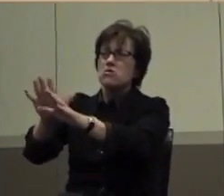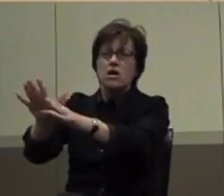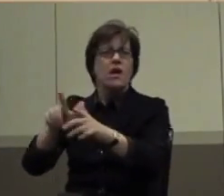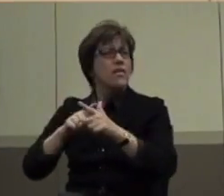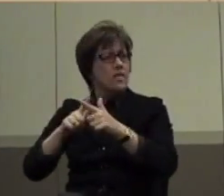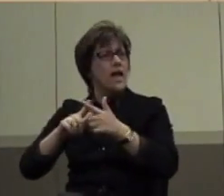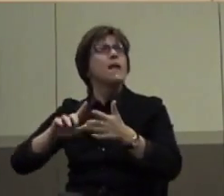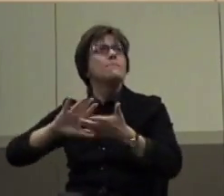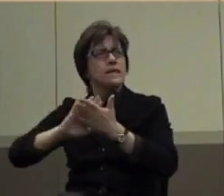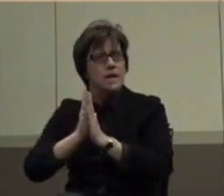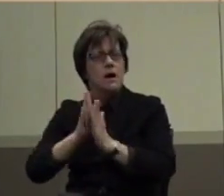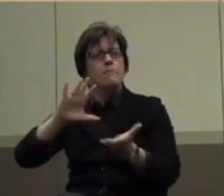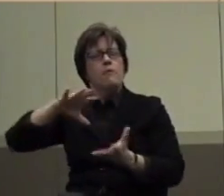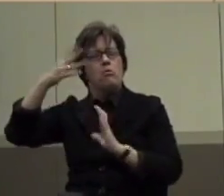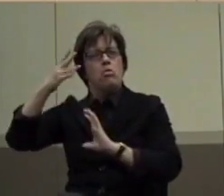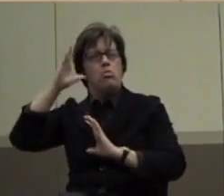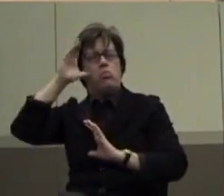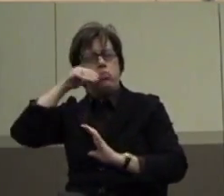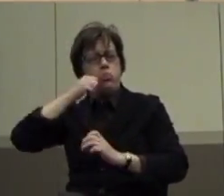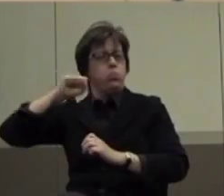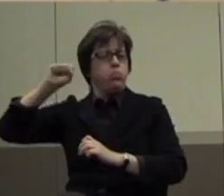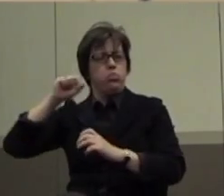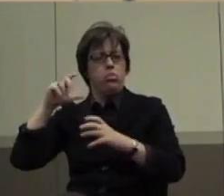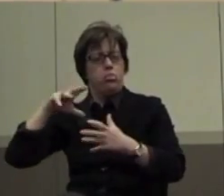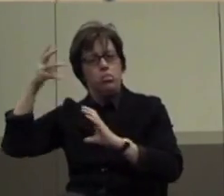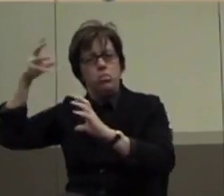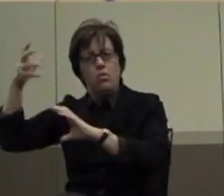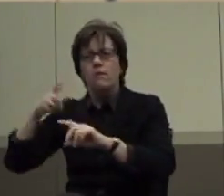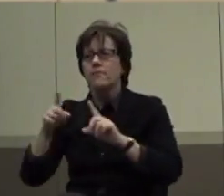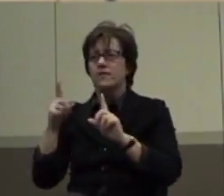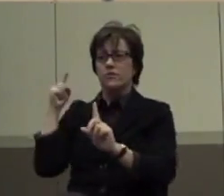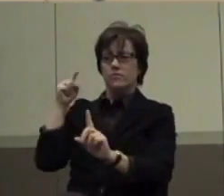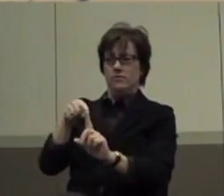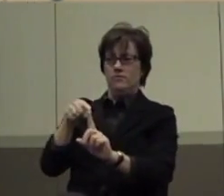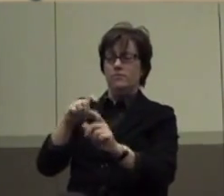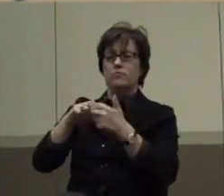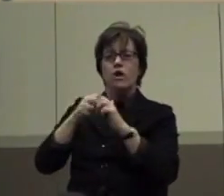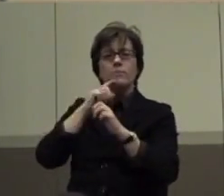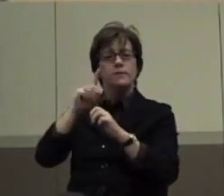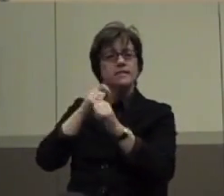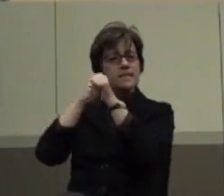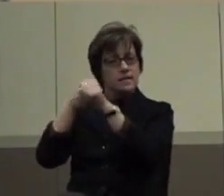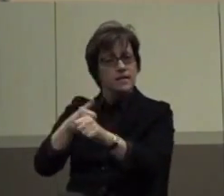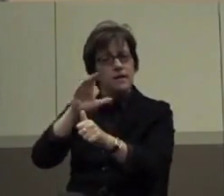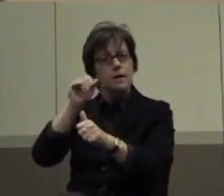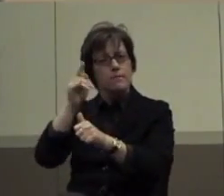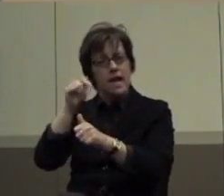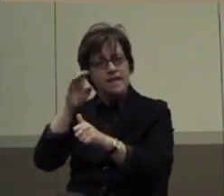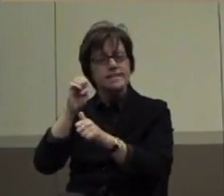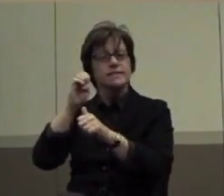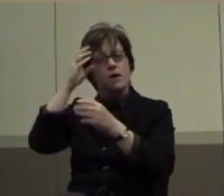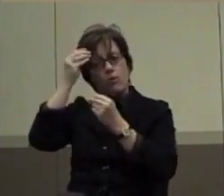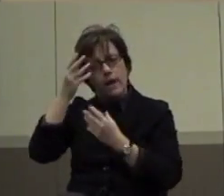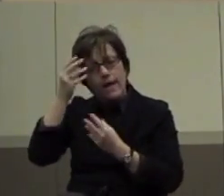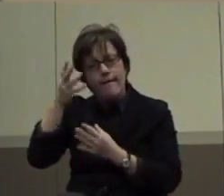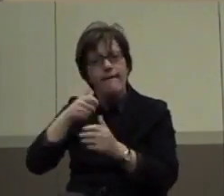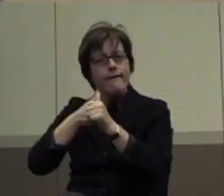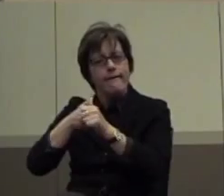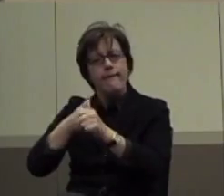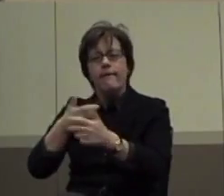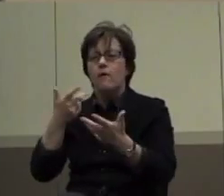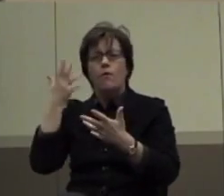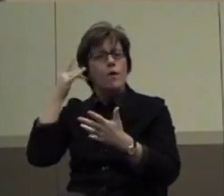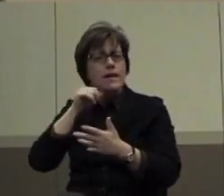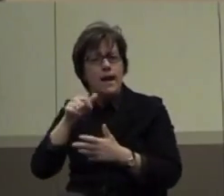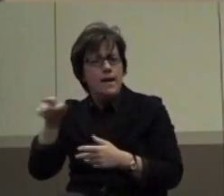or disruptive. But the real issue is compliance. And then you have to start looking at why is the child not complying. And in many cases it's